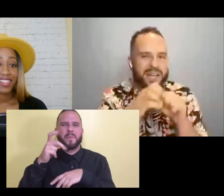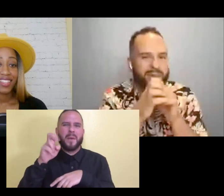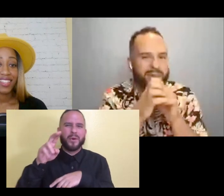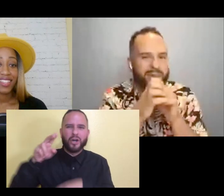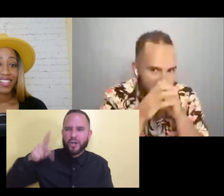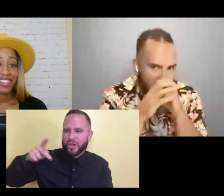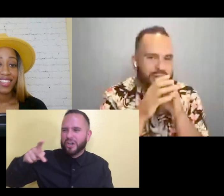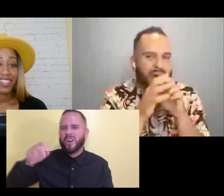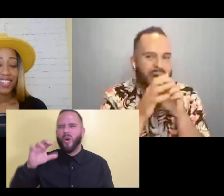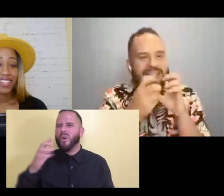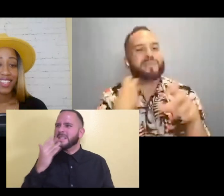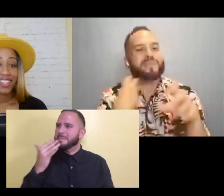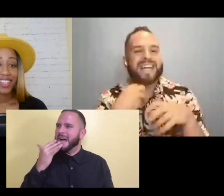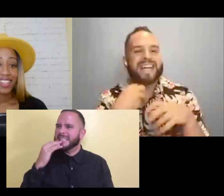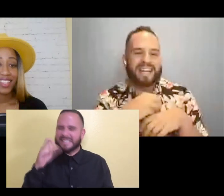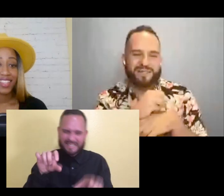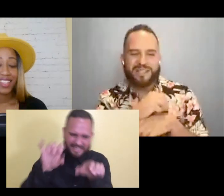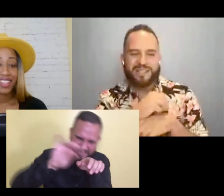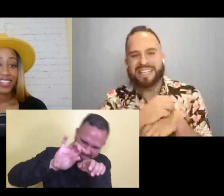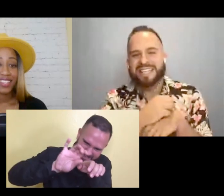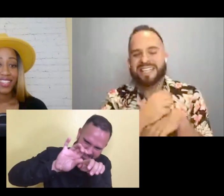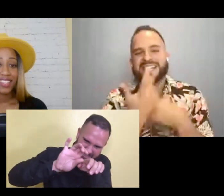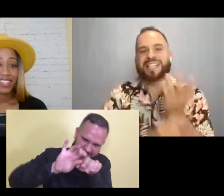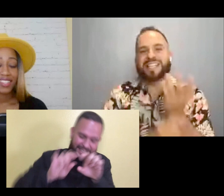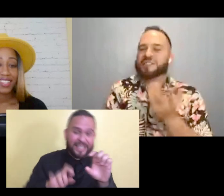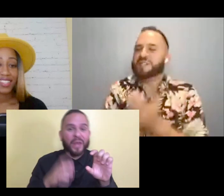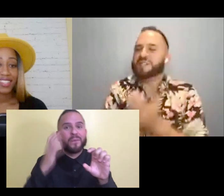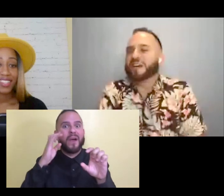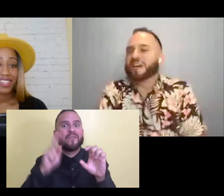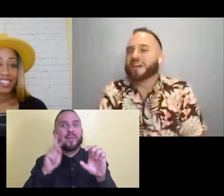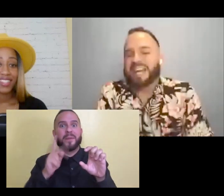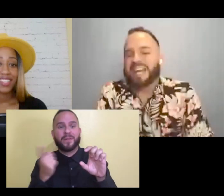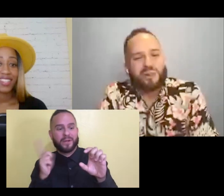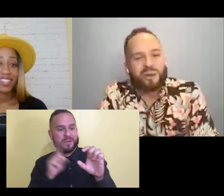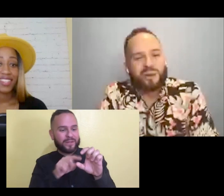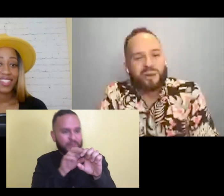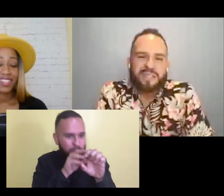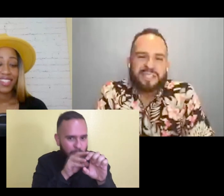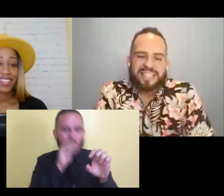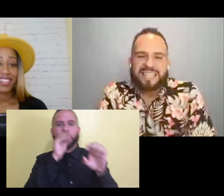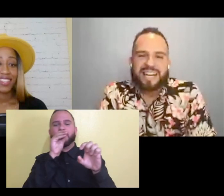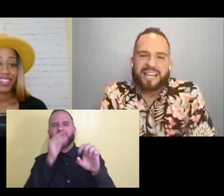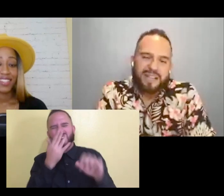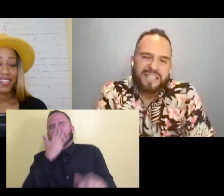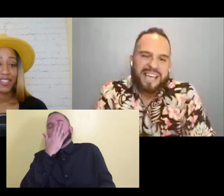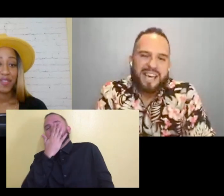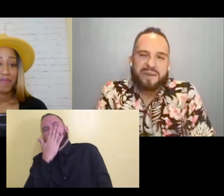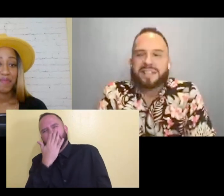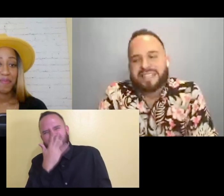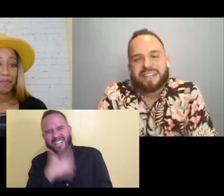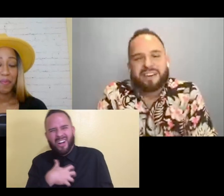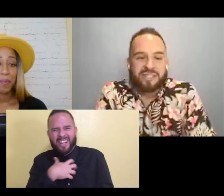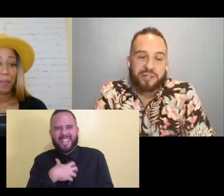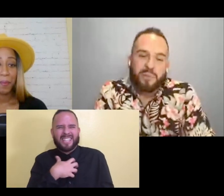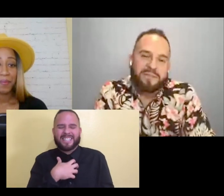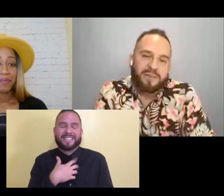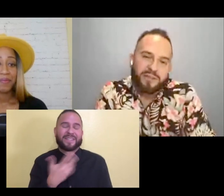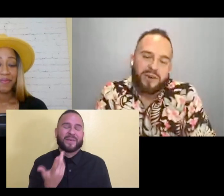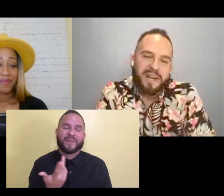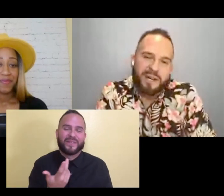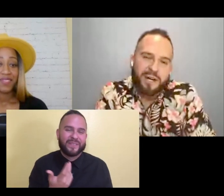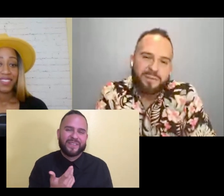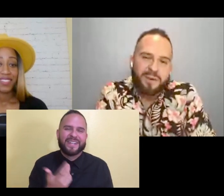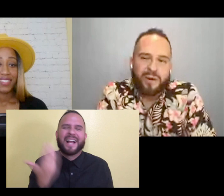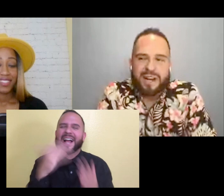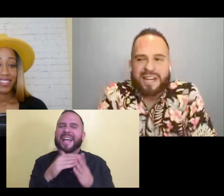or people that were like trying to get the money out of the machine. So it's just a bunch of like cool little stories like that, that's like we could sit there and just wait for